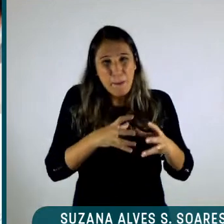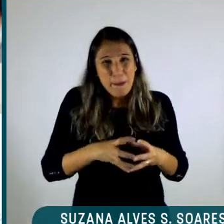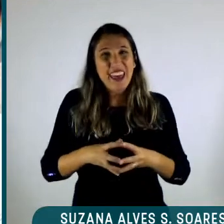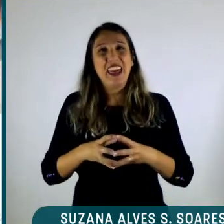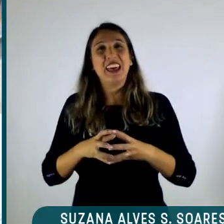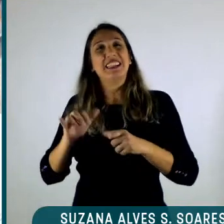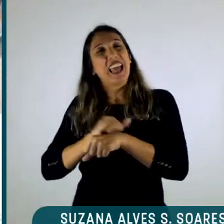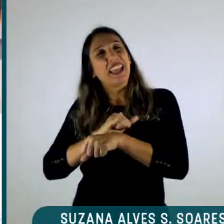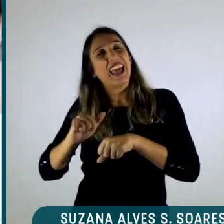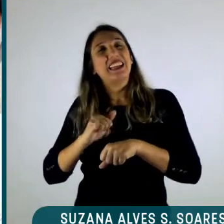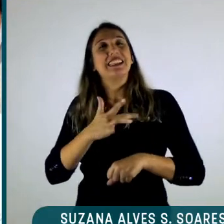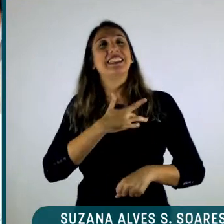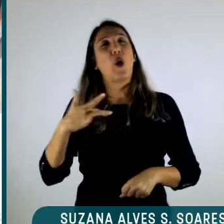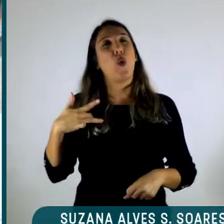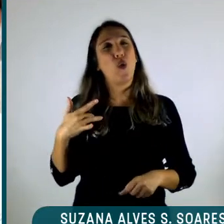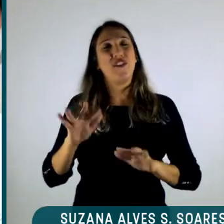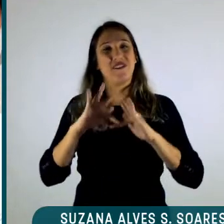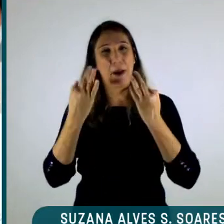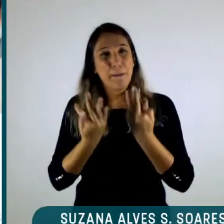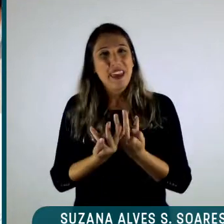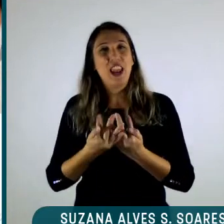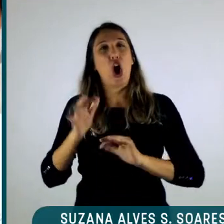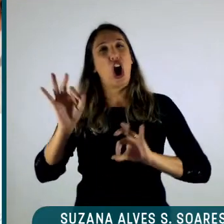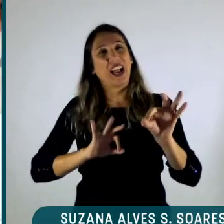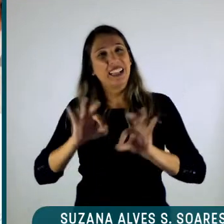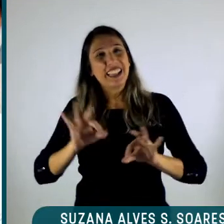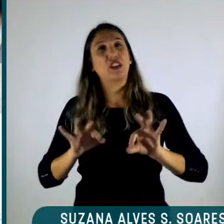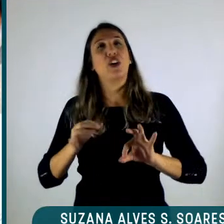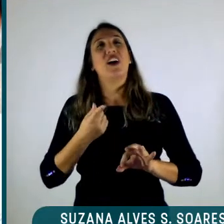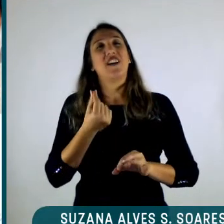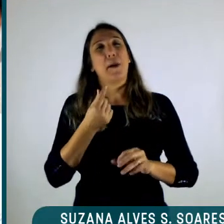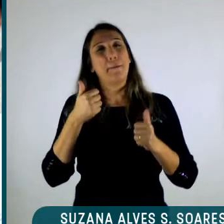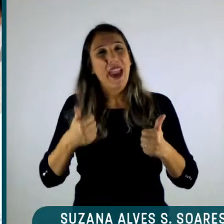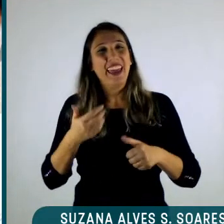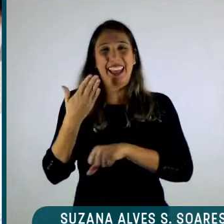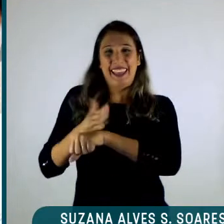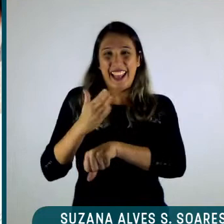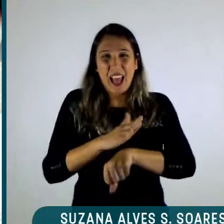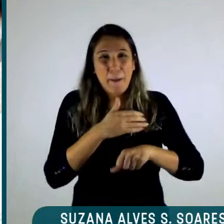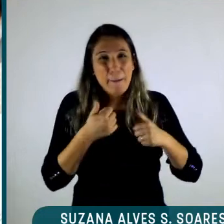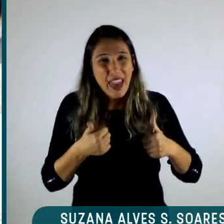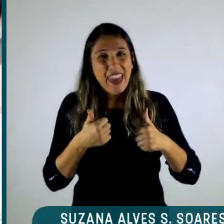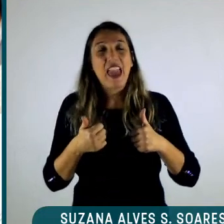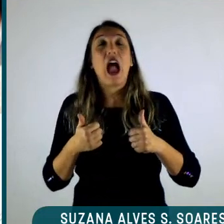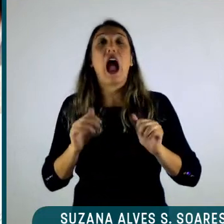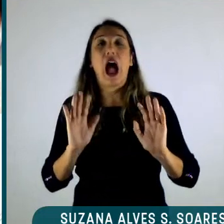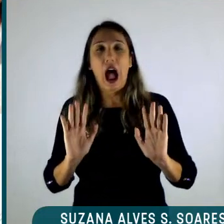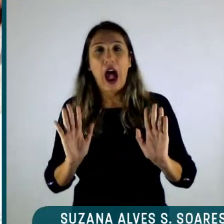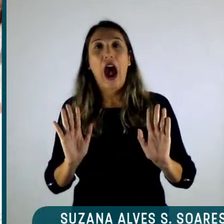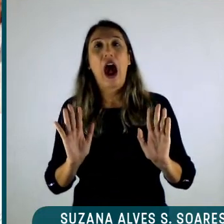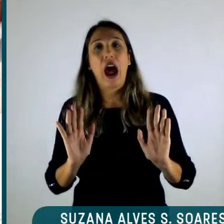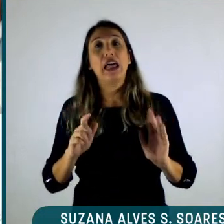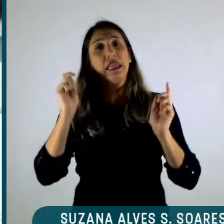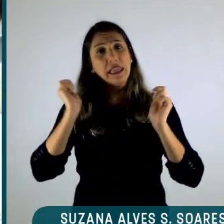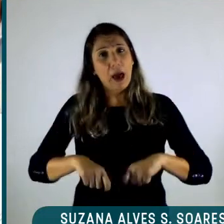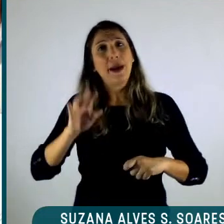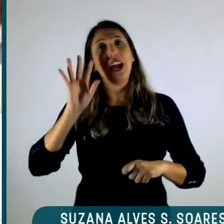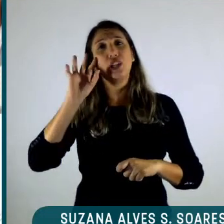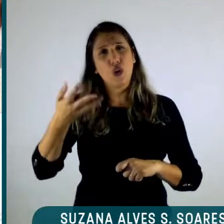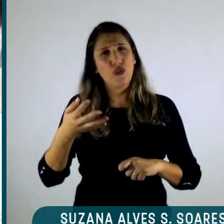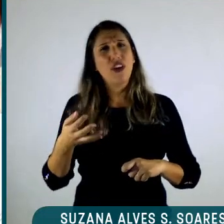we had the appropriate teams, well organized,